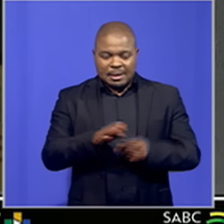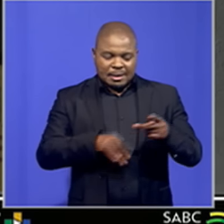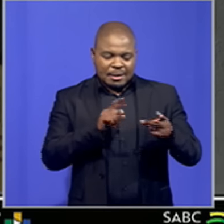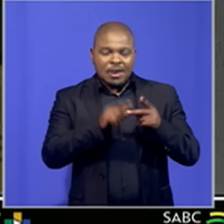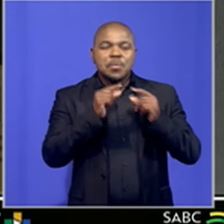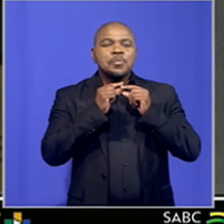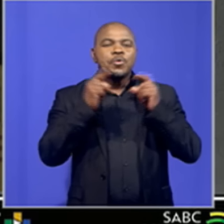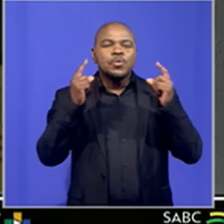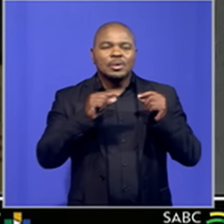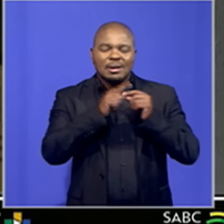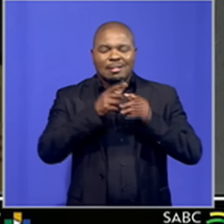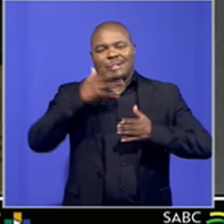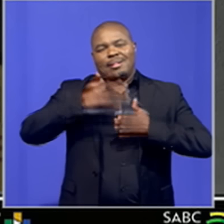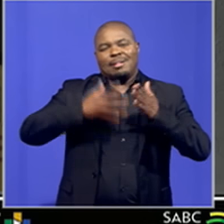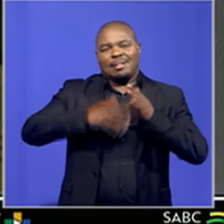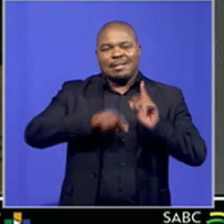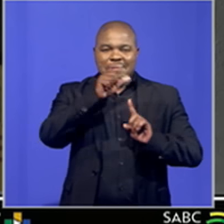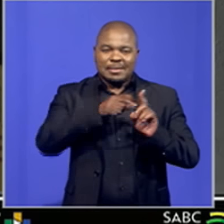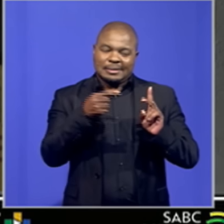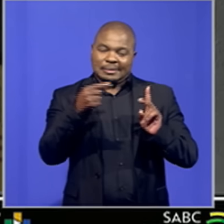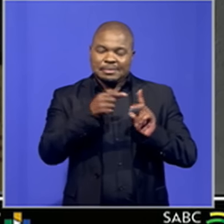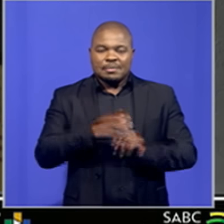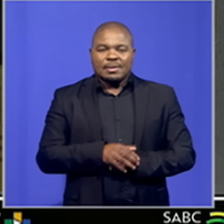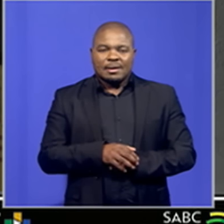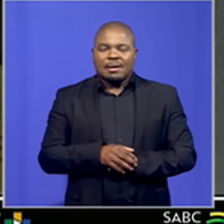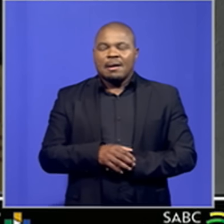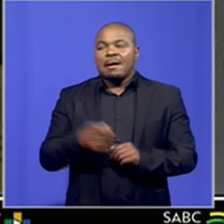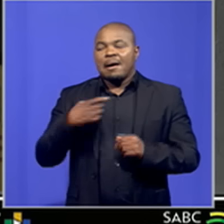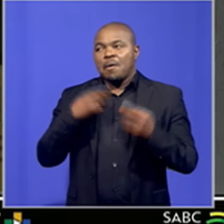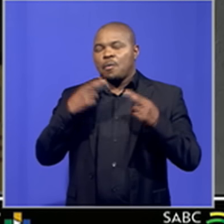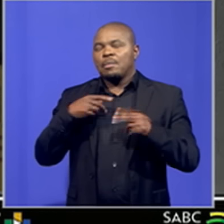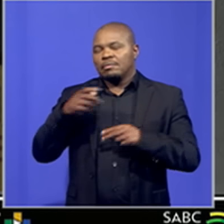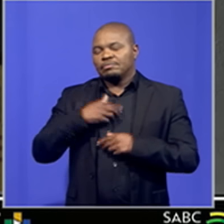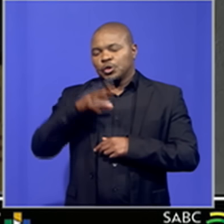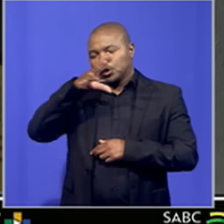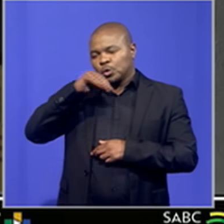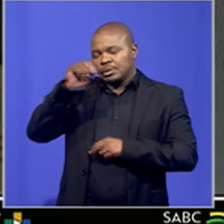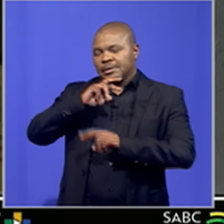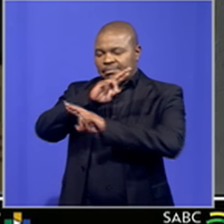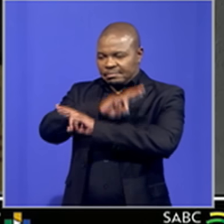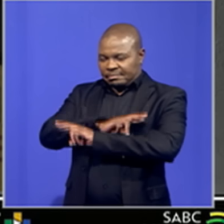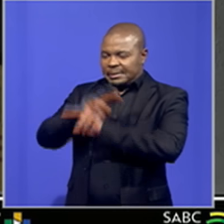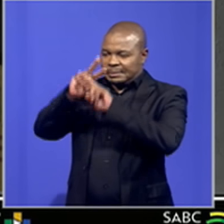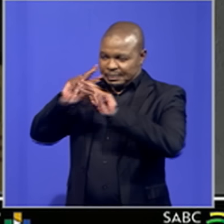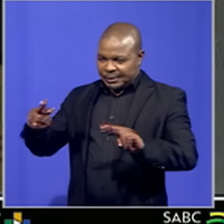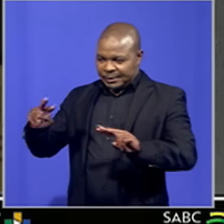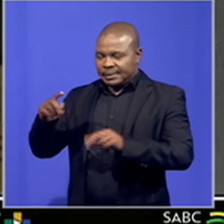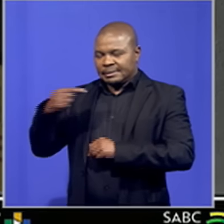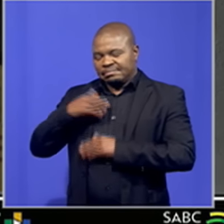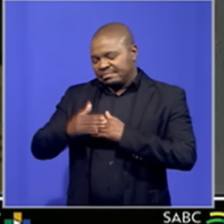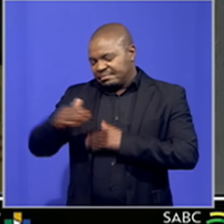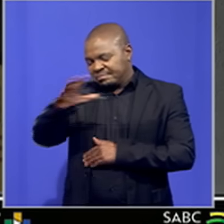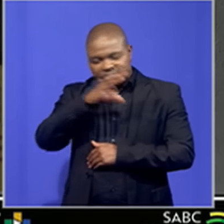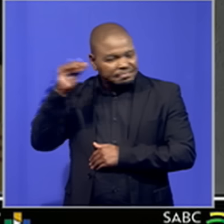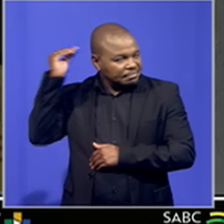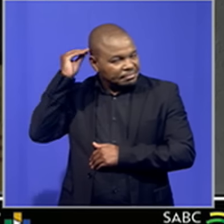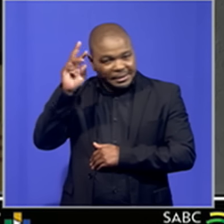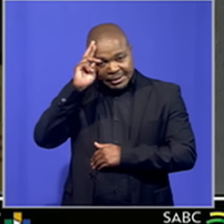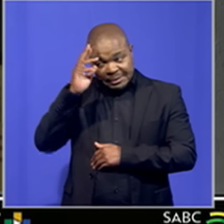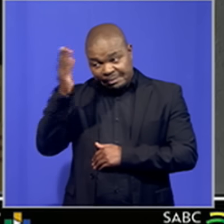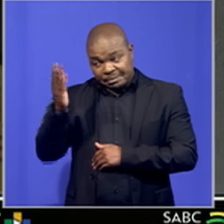moruti, ebile le rametlae. A mo ya gagwe re bola ka kagiso. Tla dula re mo gopola.